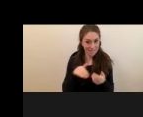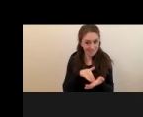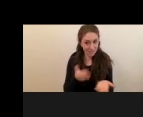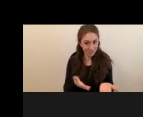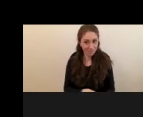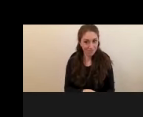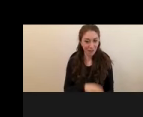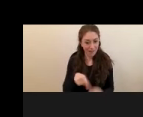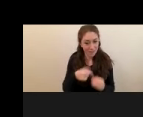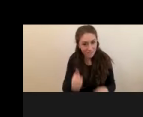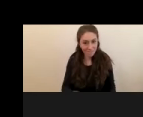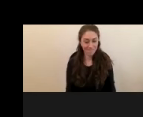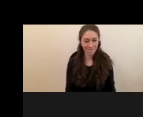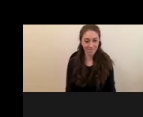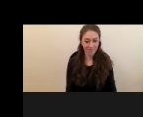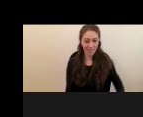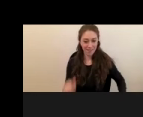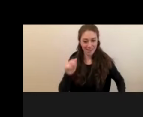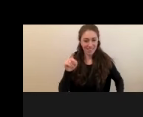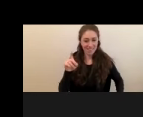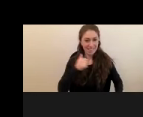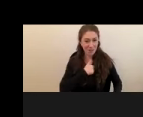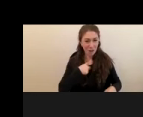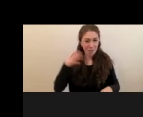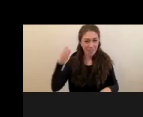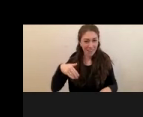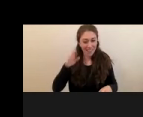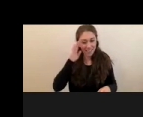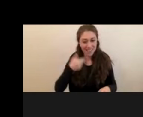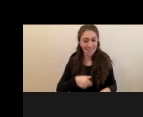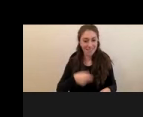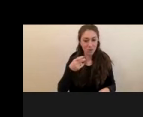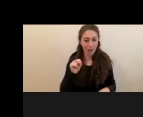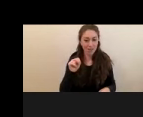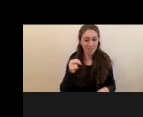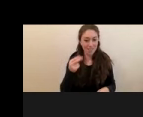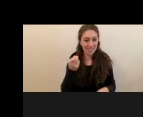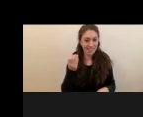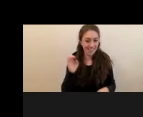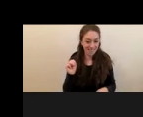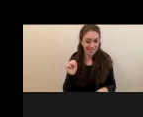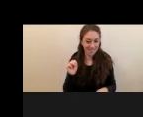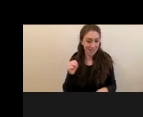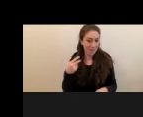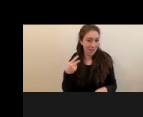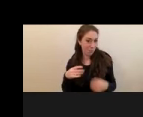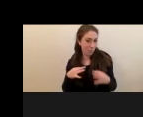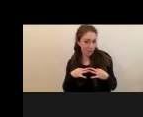and yourself. Sure, sorry I'm late. Hello everybody, and it's not just your pronouns, him, wearing a purple shirt, incredible hair.